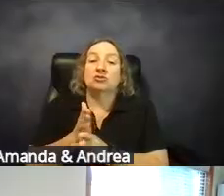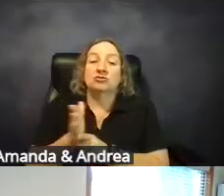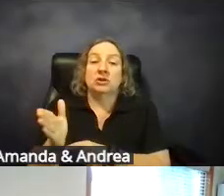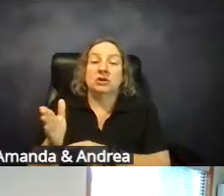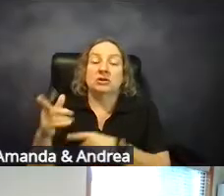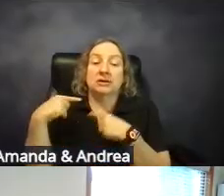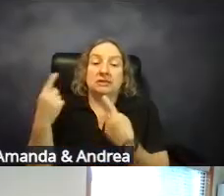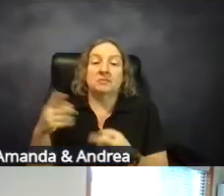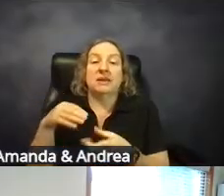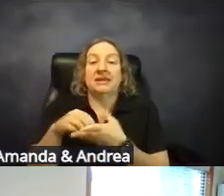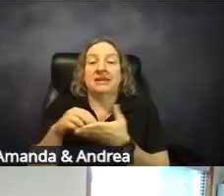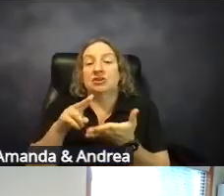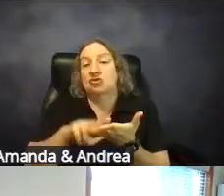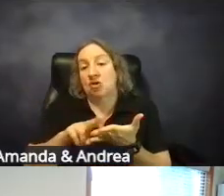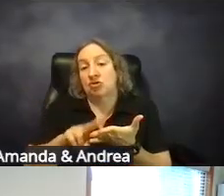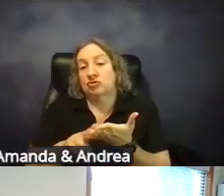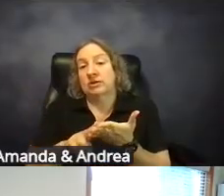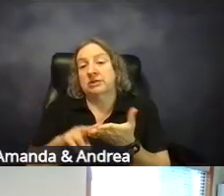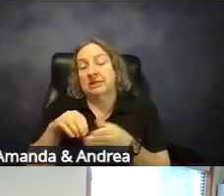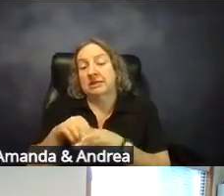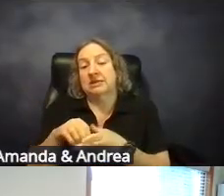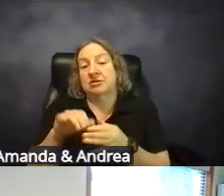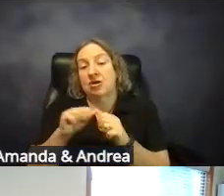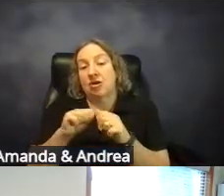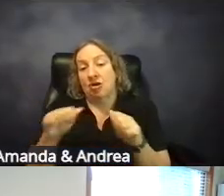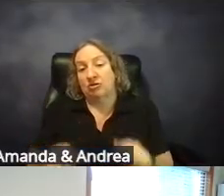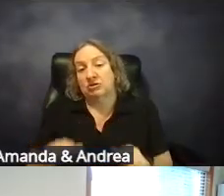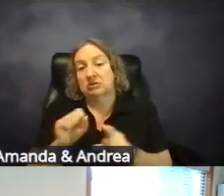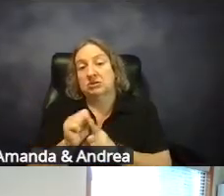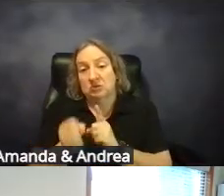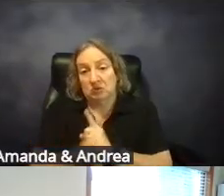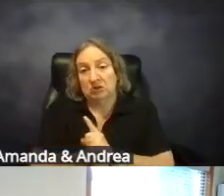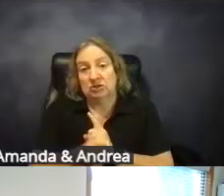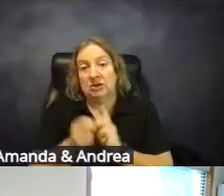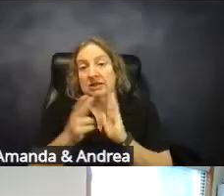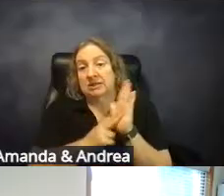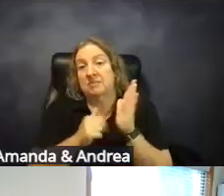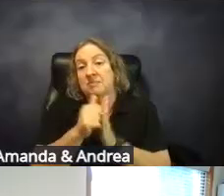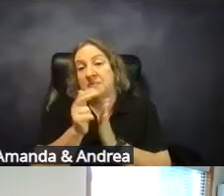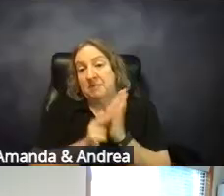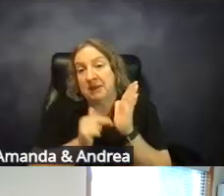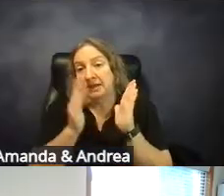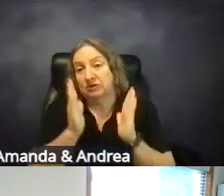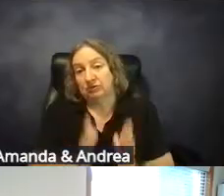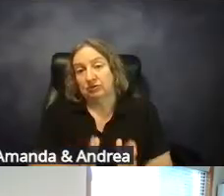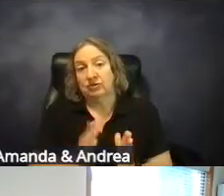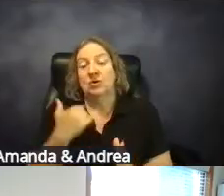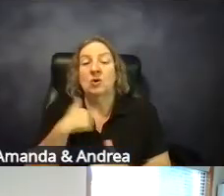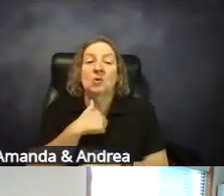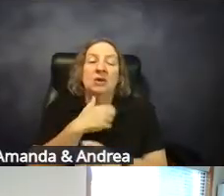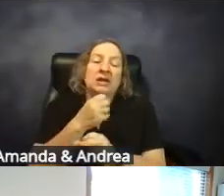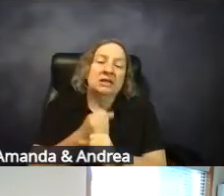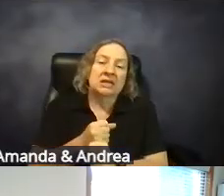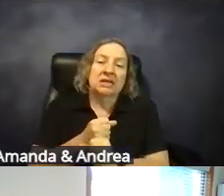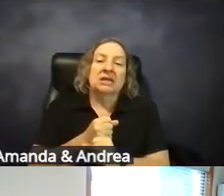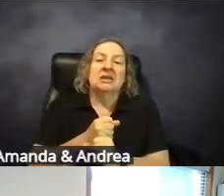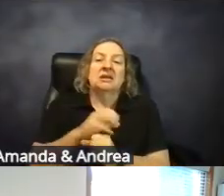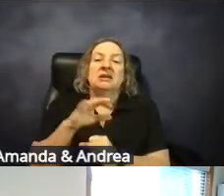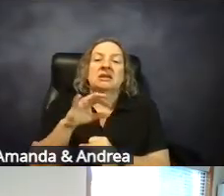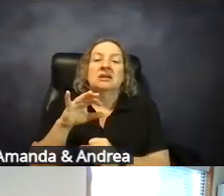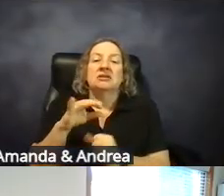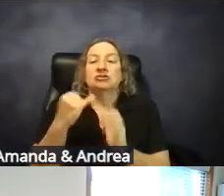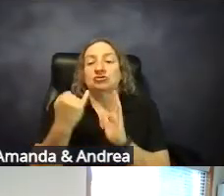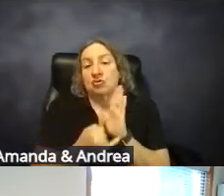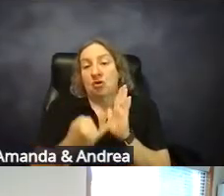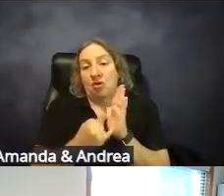in contracting in architectural situations as a painter. But we receive like a fixed set of